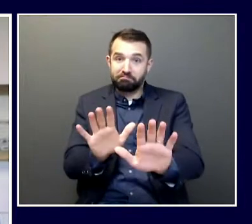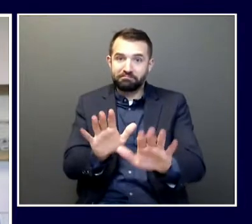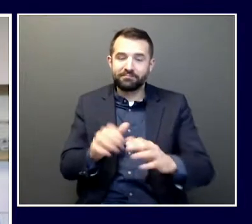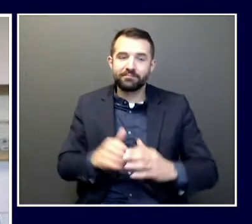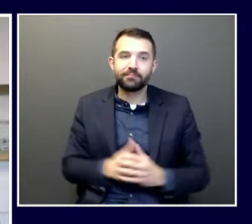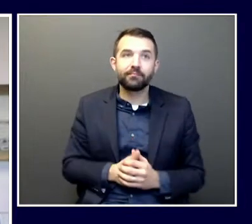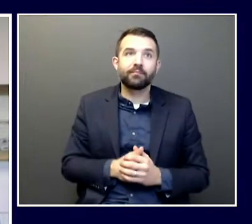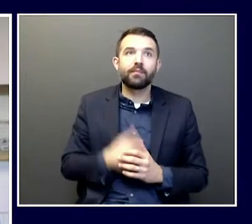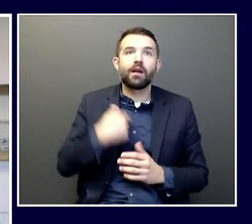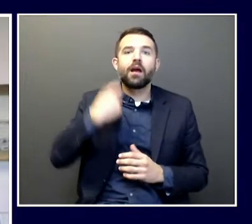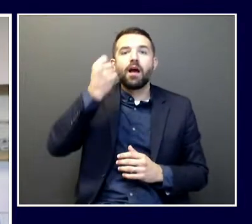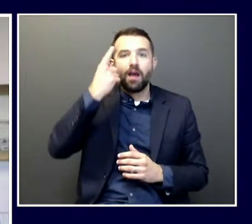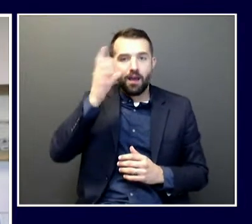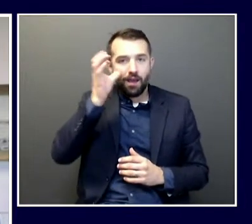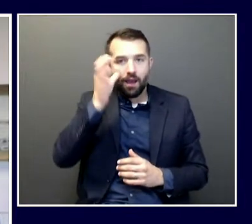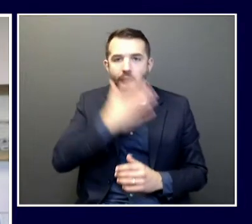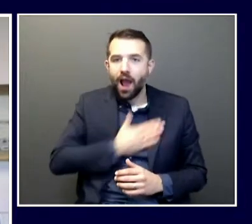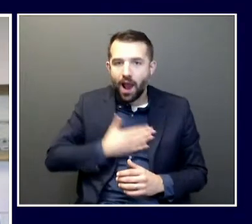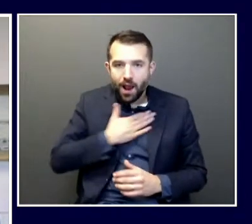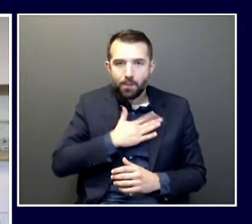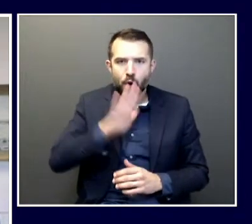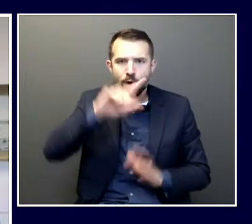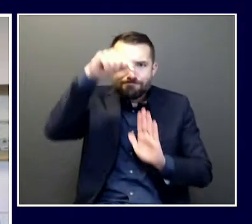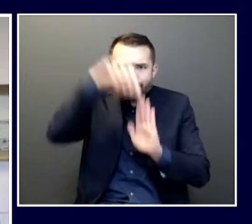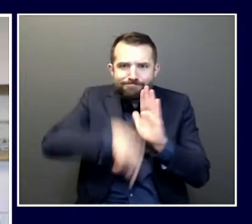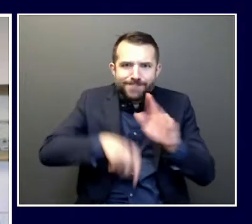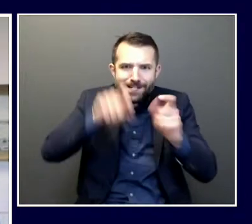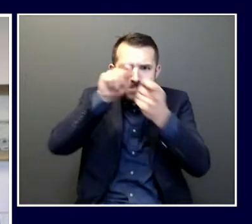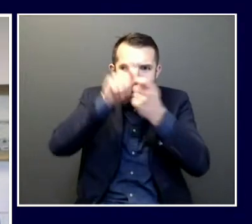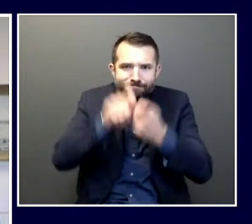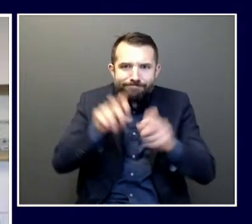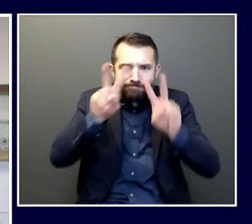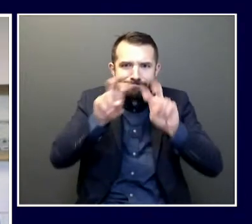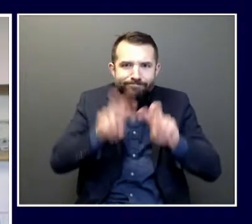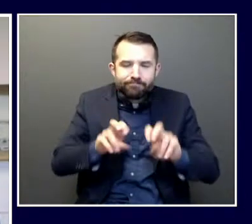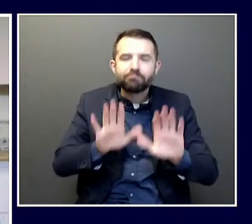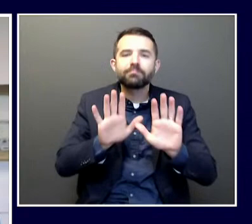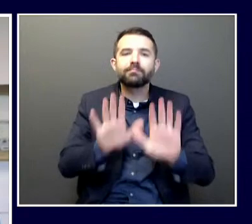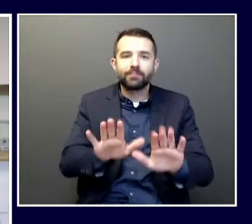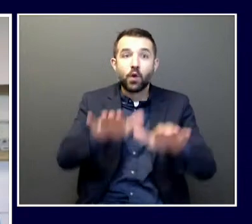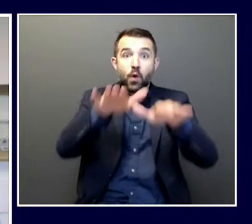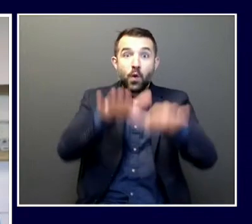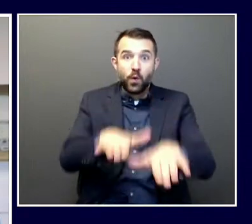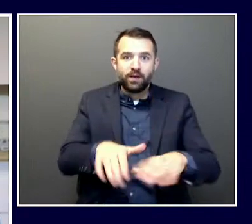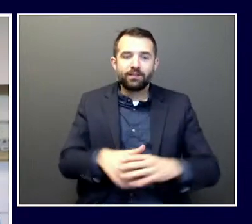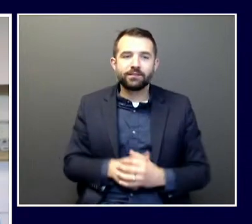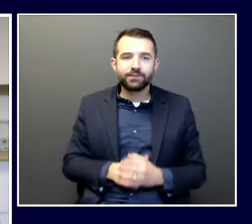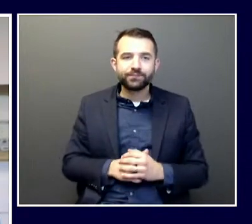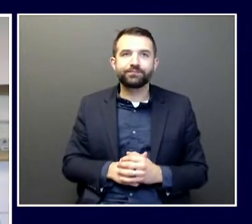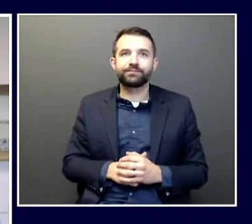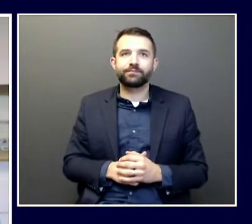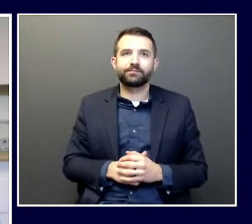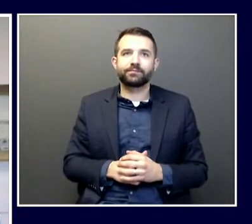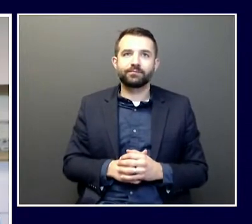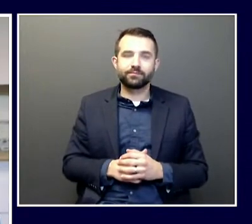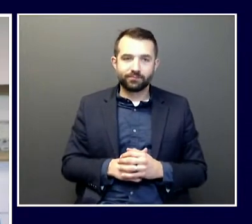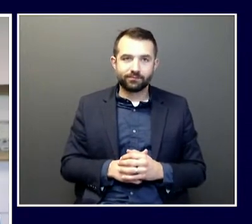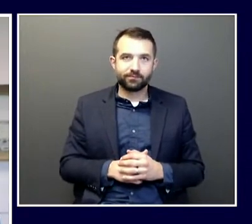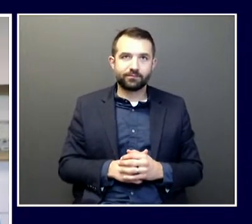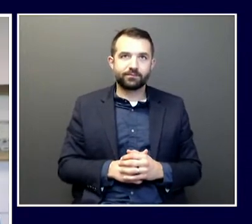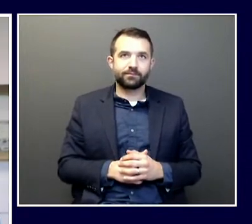been trying to do the same thing on our end, but it's just too early to tell. Okay, thanks. Yep. Patrick, over to